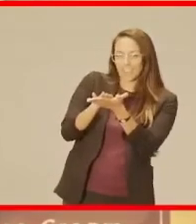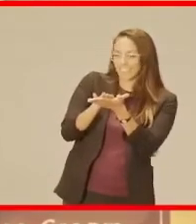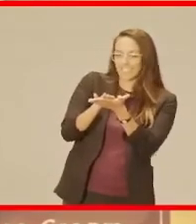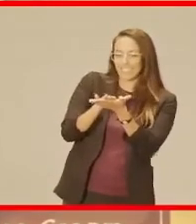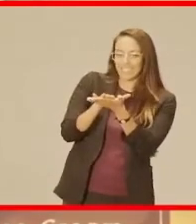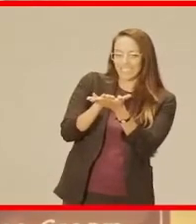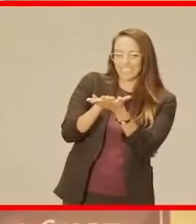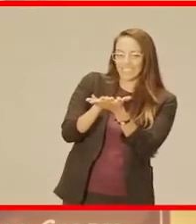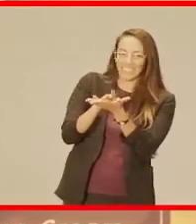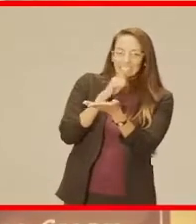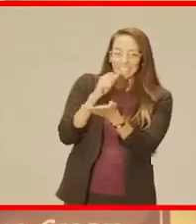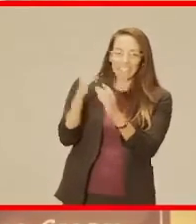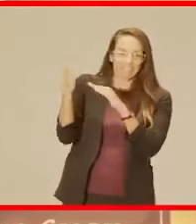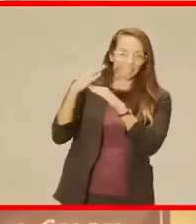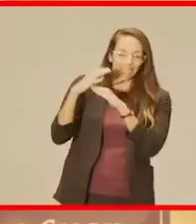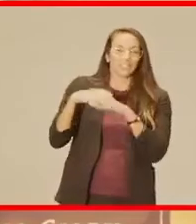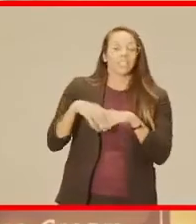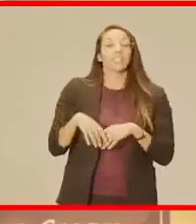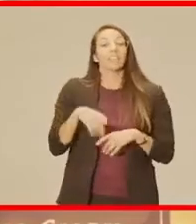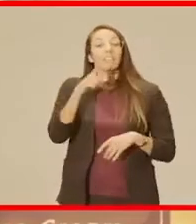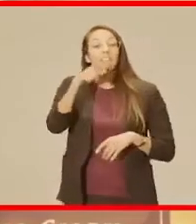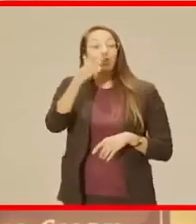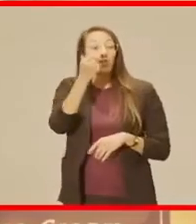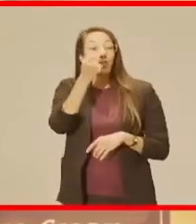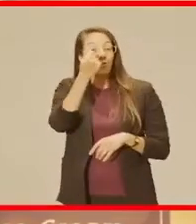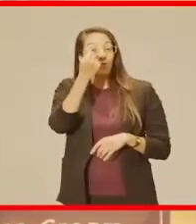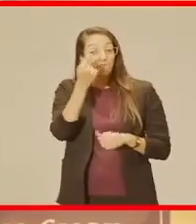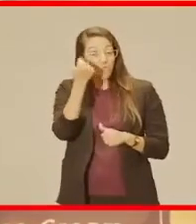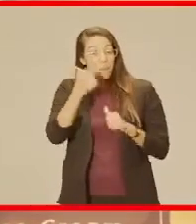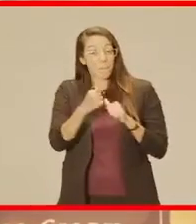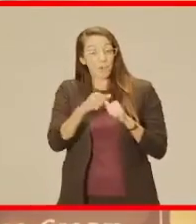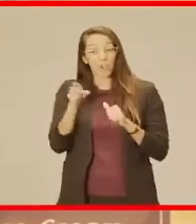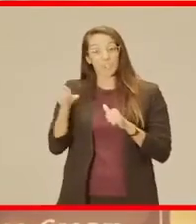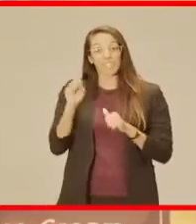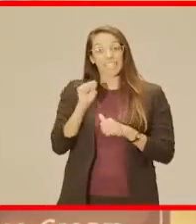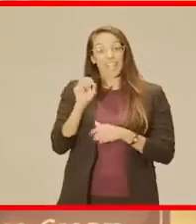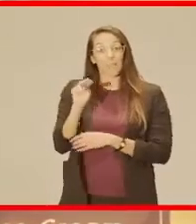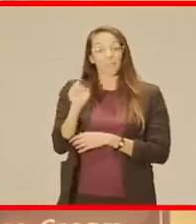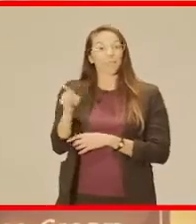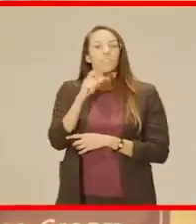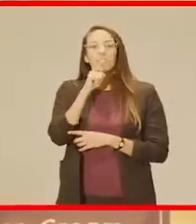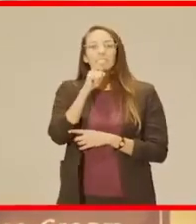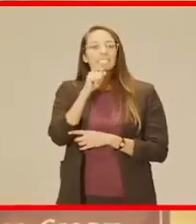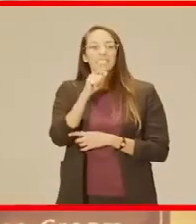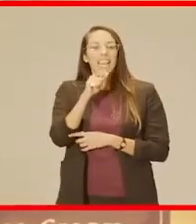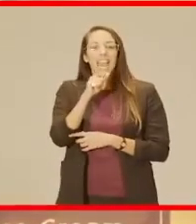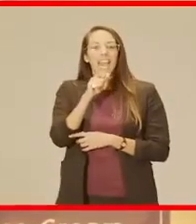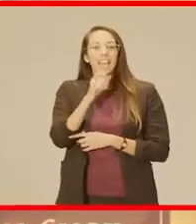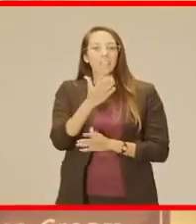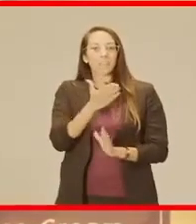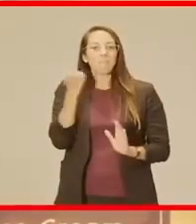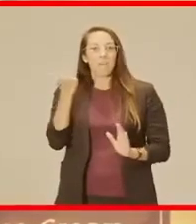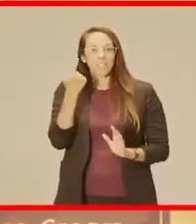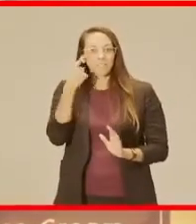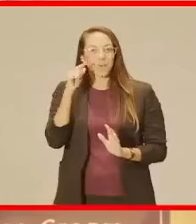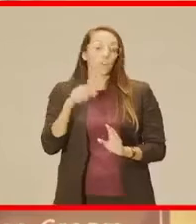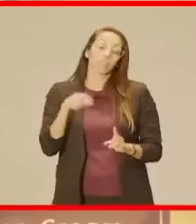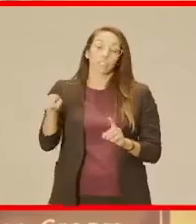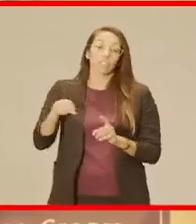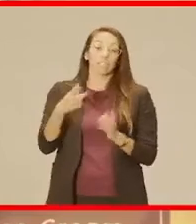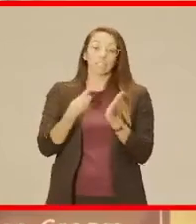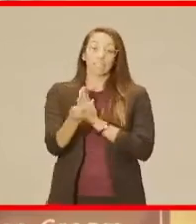If you remember the first episode of Sailor Moon, she didn't do so well on one of her tests.